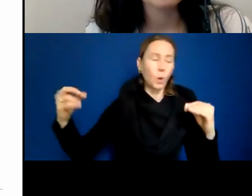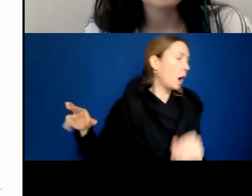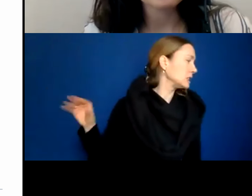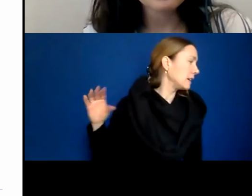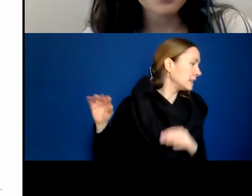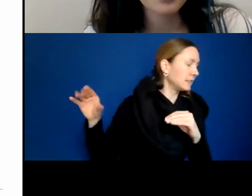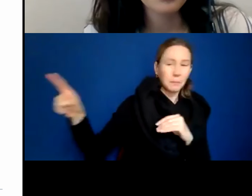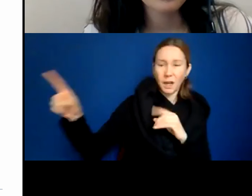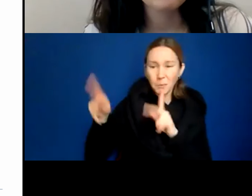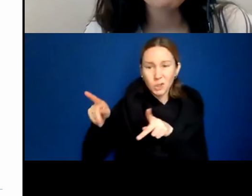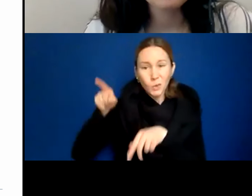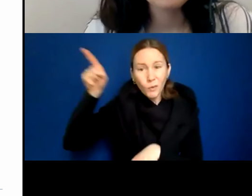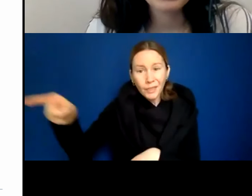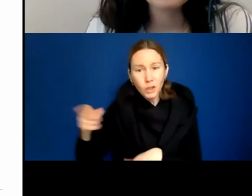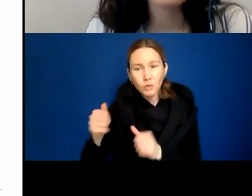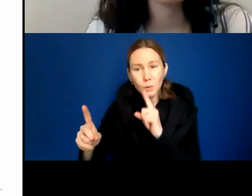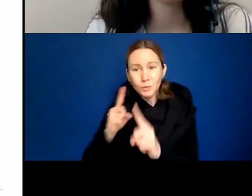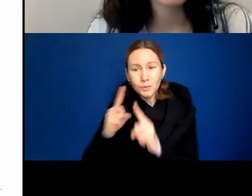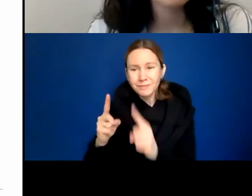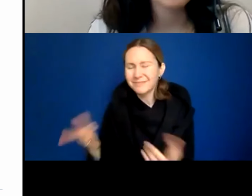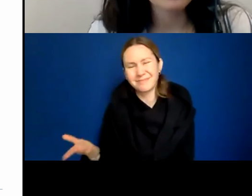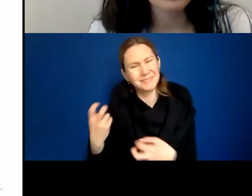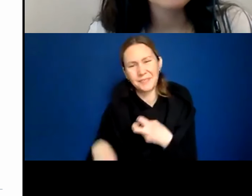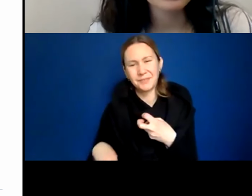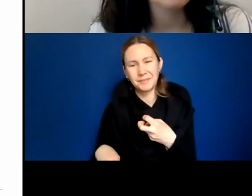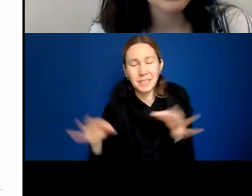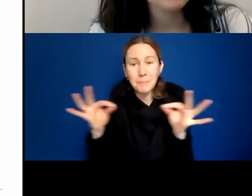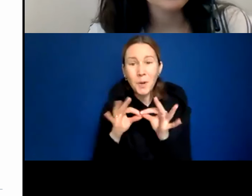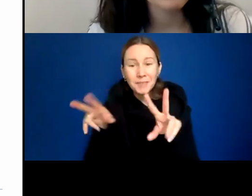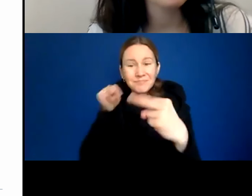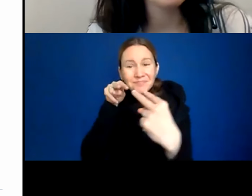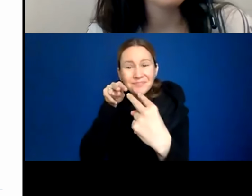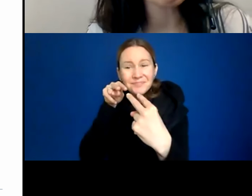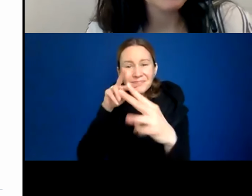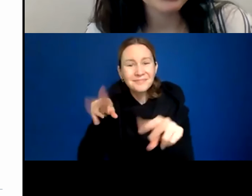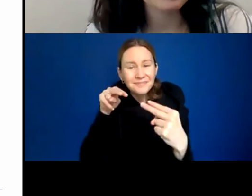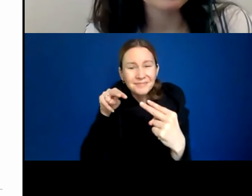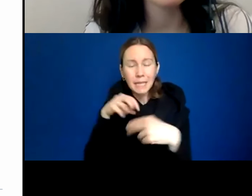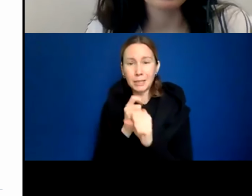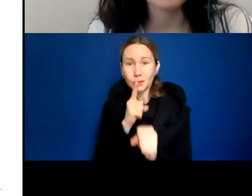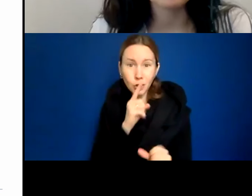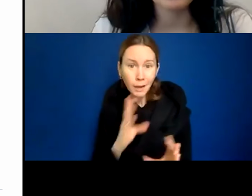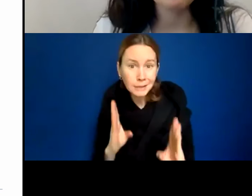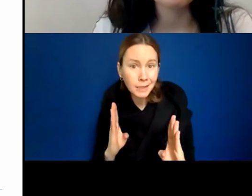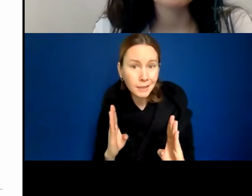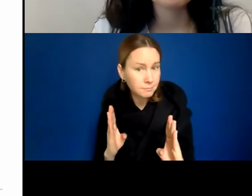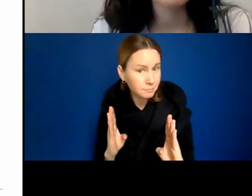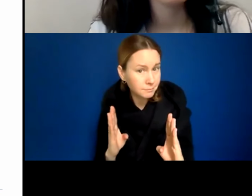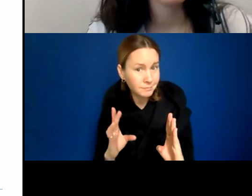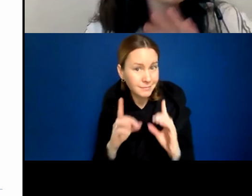direction. That being said, check for eye contact to make sure that a patient is listening to you when you're talking to